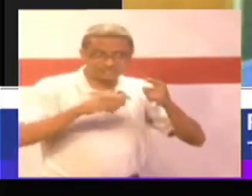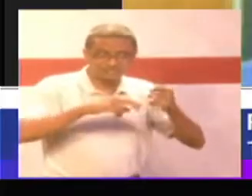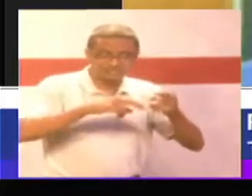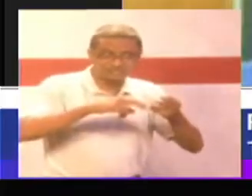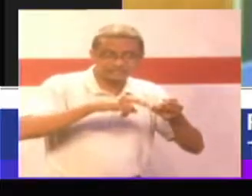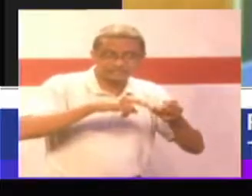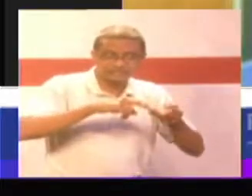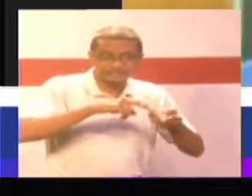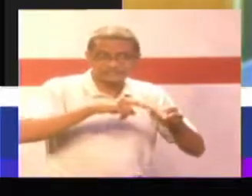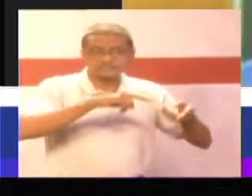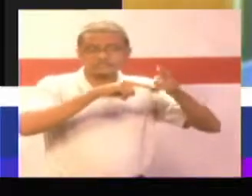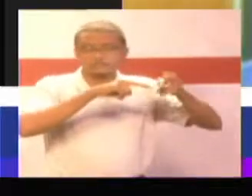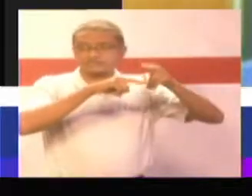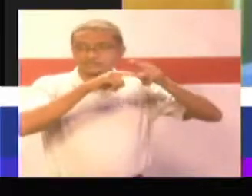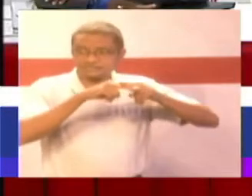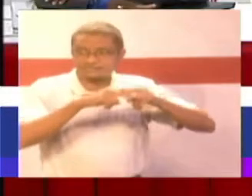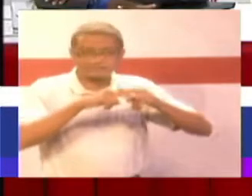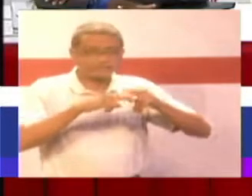Thank you.